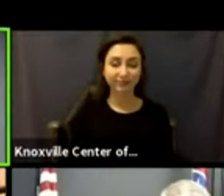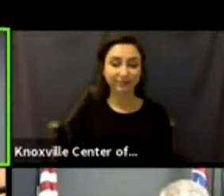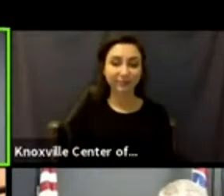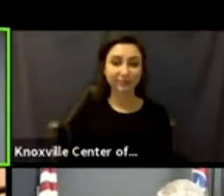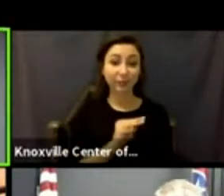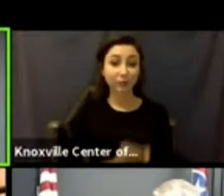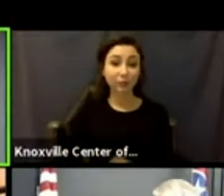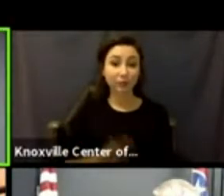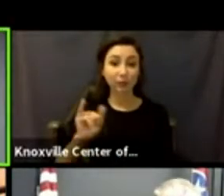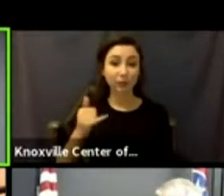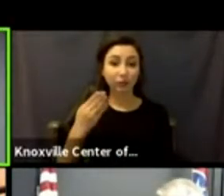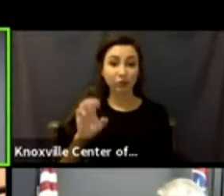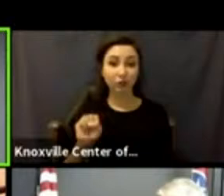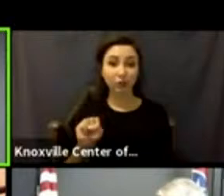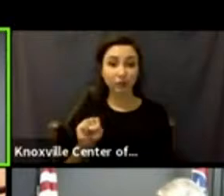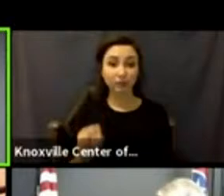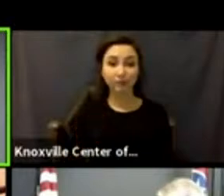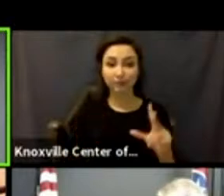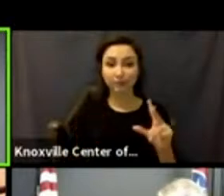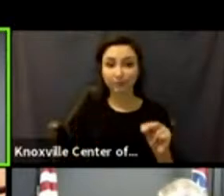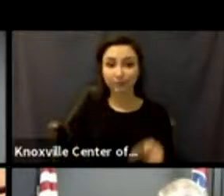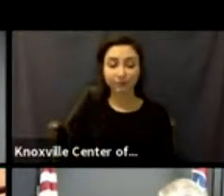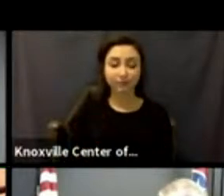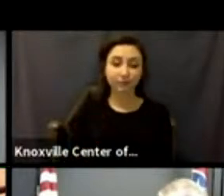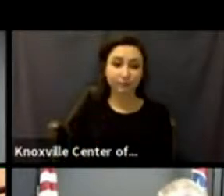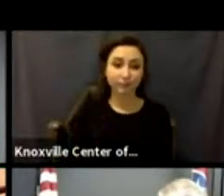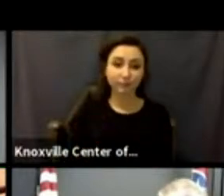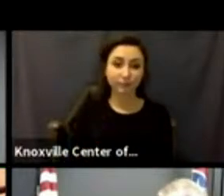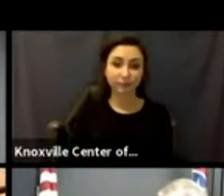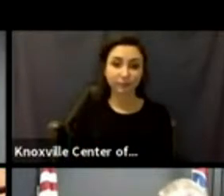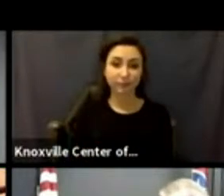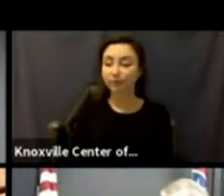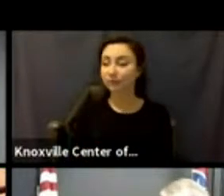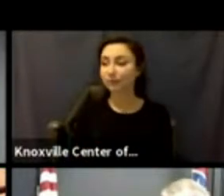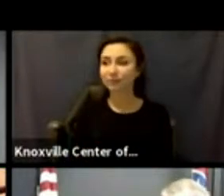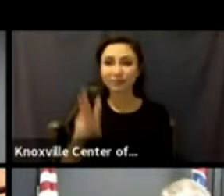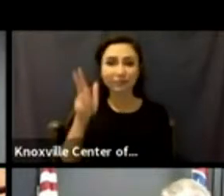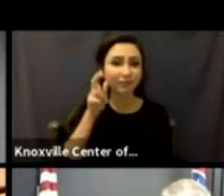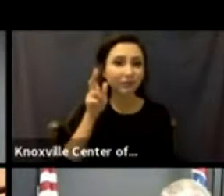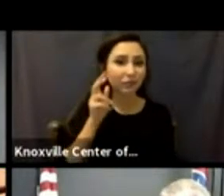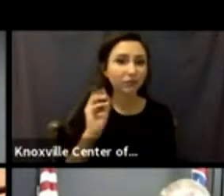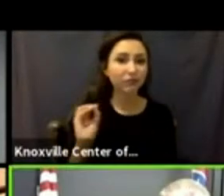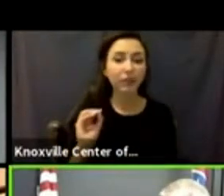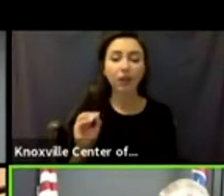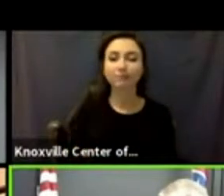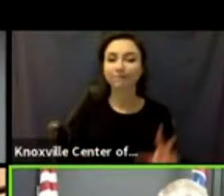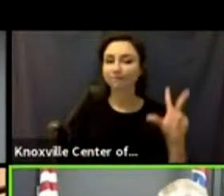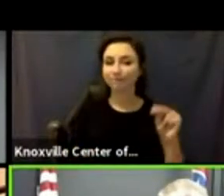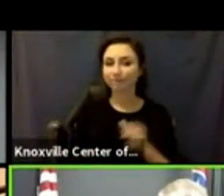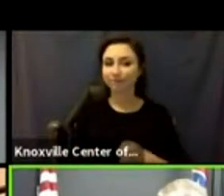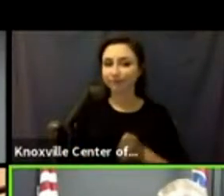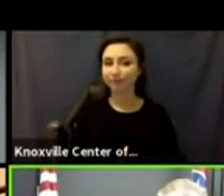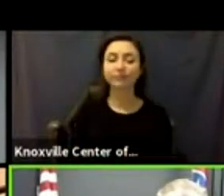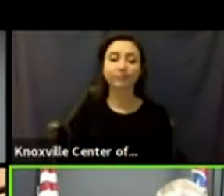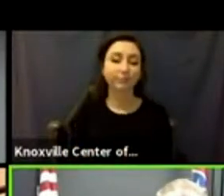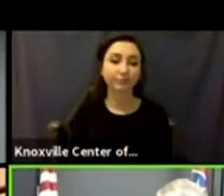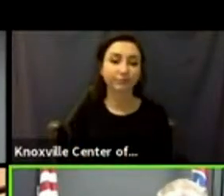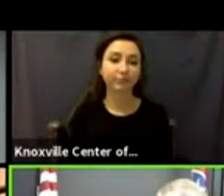Mayor Jacobs. No. I didn't hear what he said. Sorry, we didn't hear you, Mayor Jacobs. Sorry about that. No.